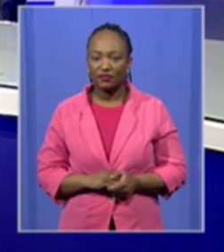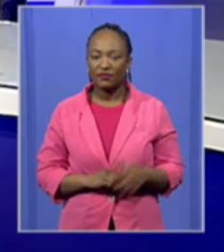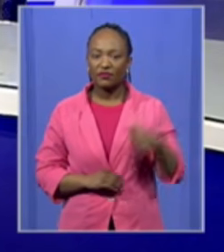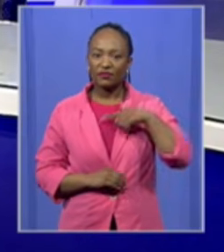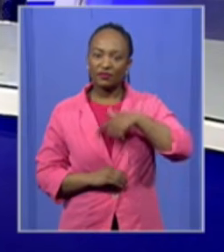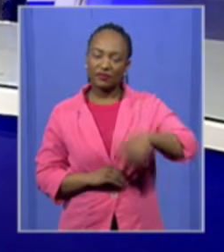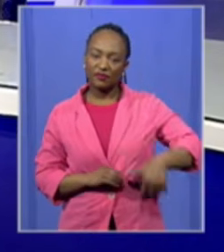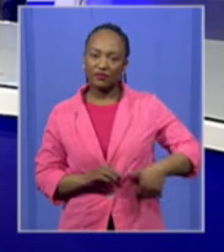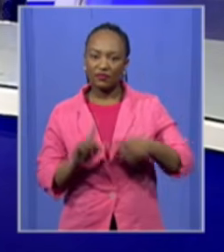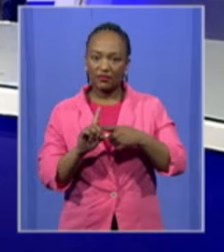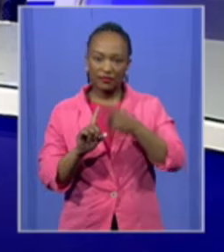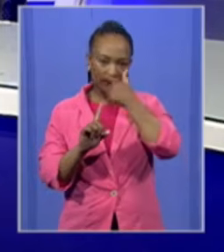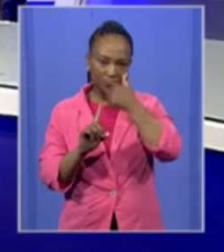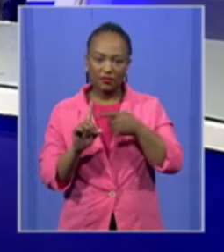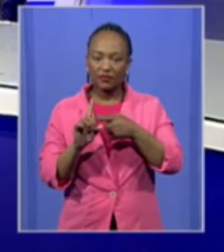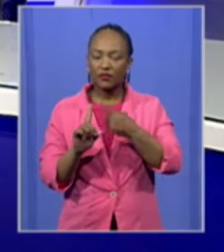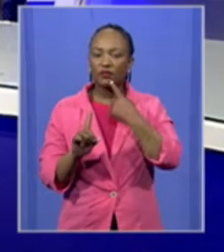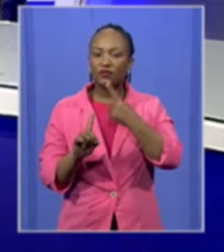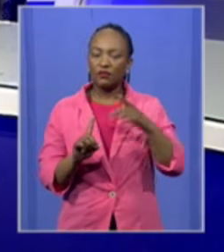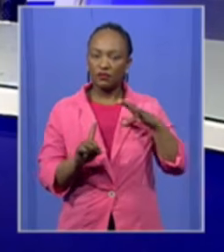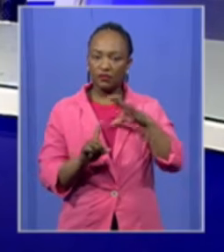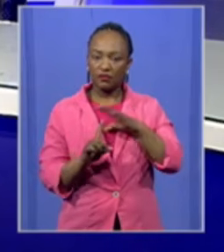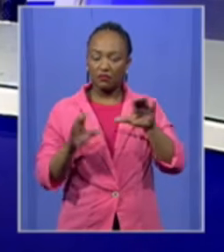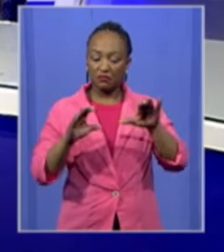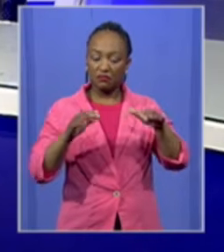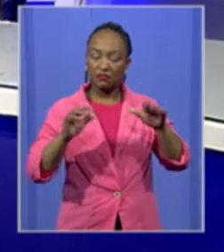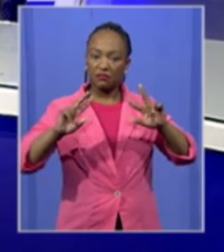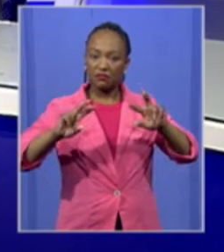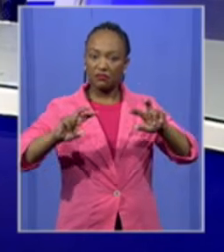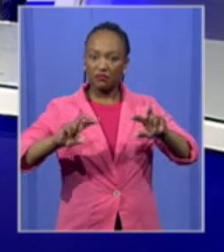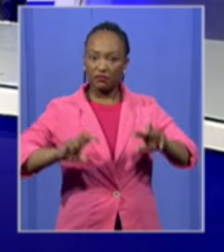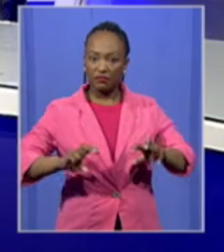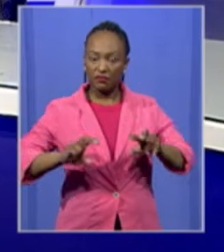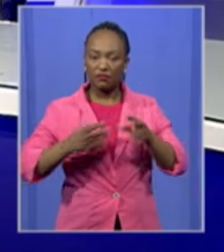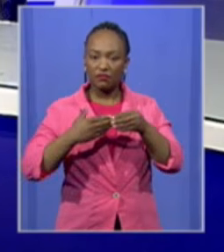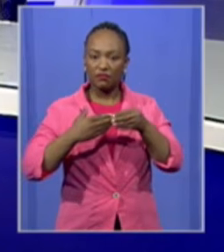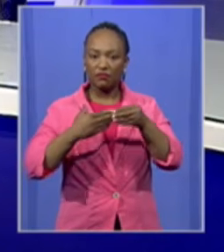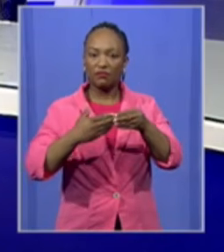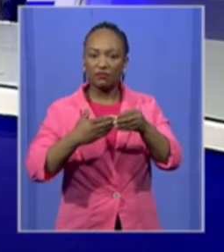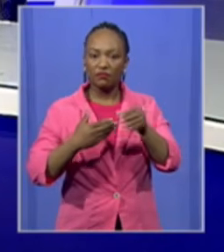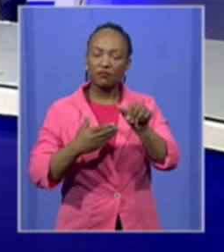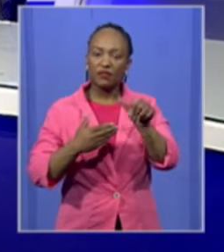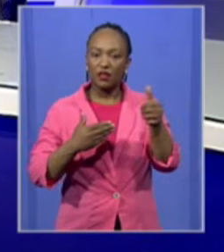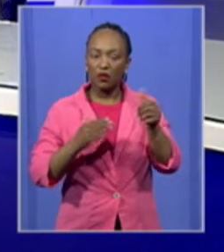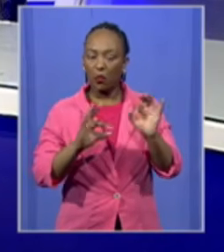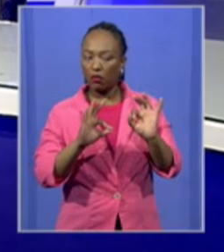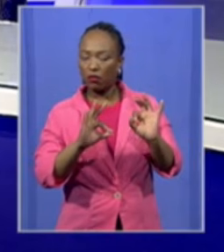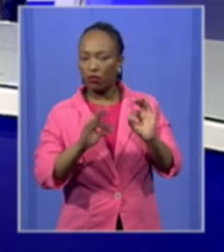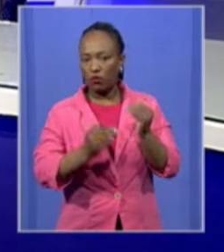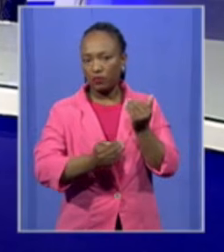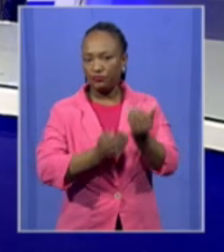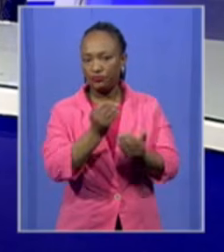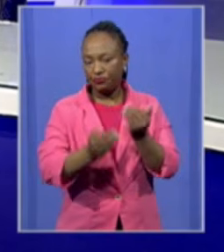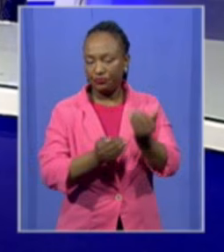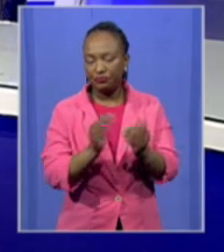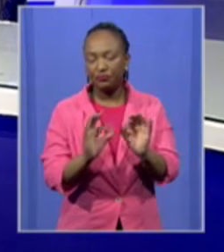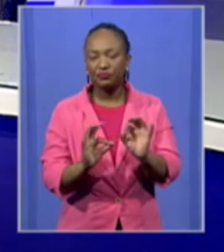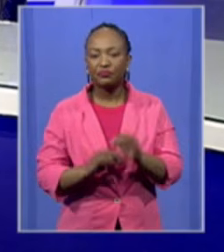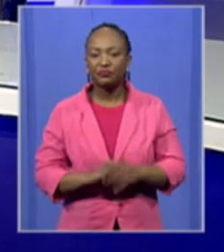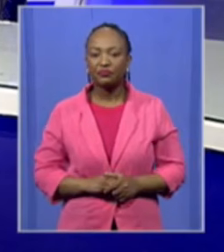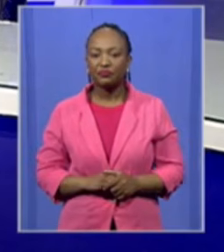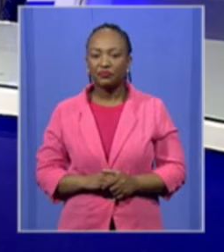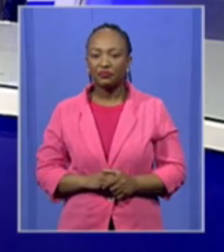Presidente Cyril Ramaphosa o re komishene ya dipatlisiso e tla tataiswa ke mehato e nepahetseng.